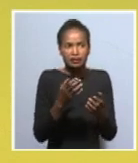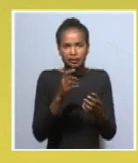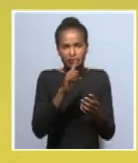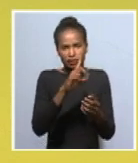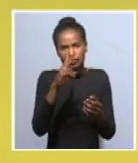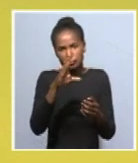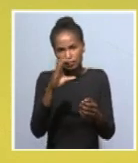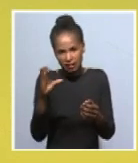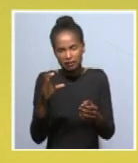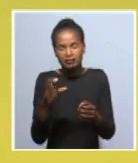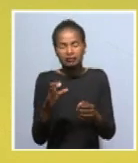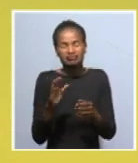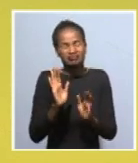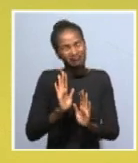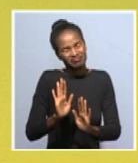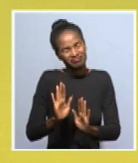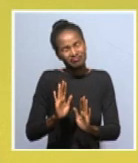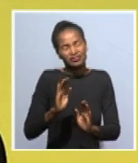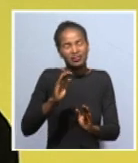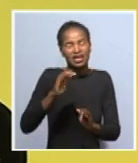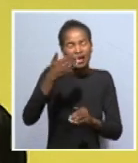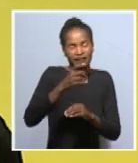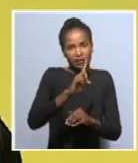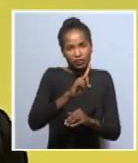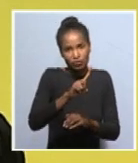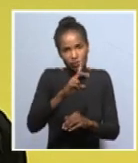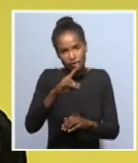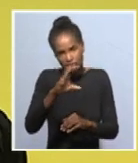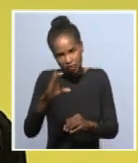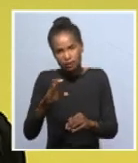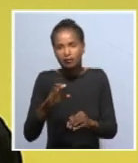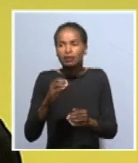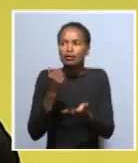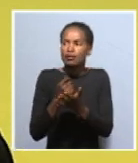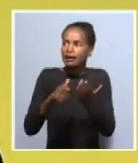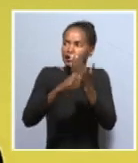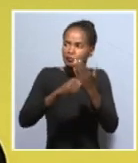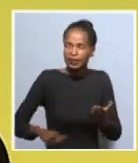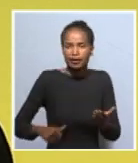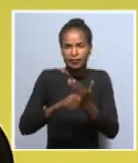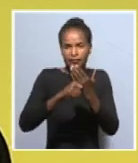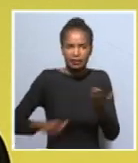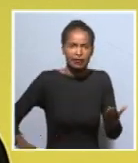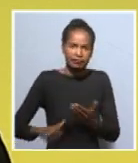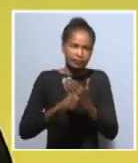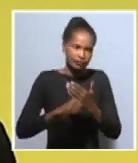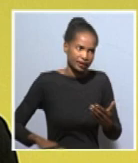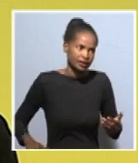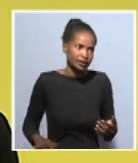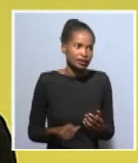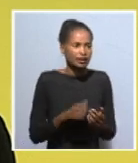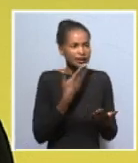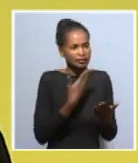but hence I'm saying we could cover these gaps by just consolidating